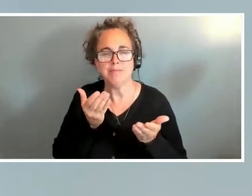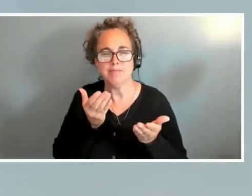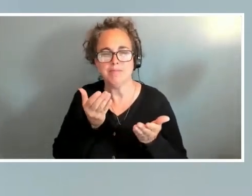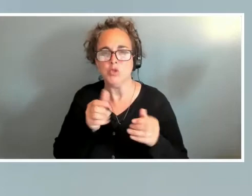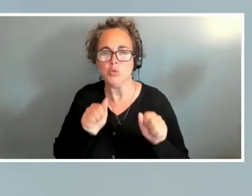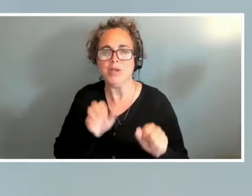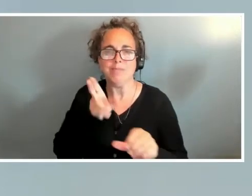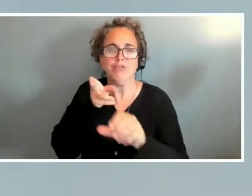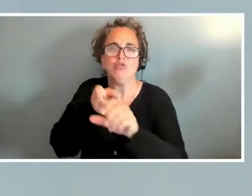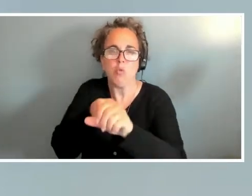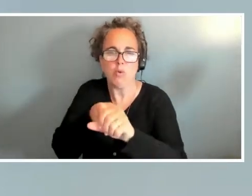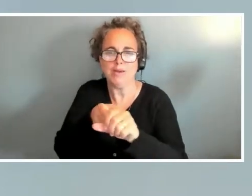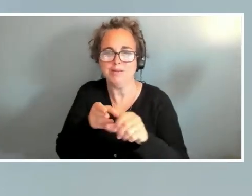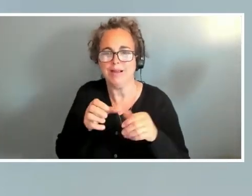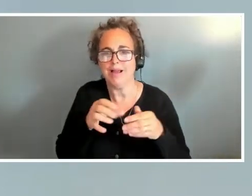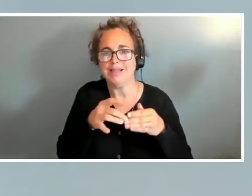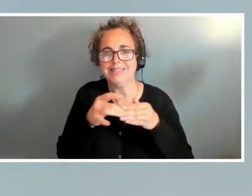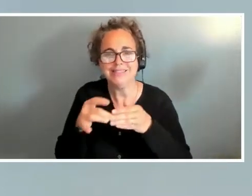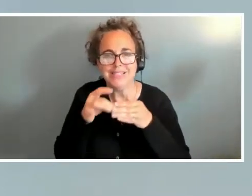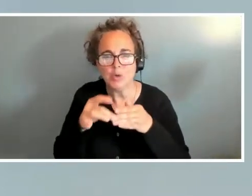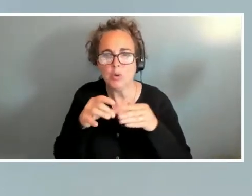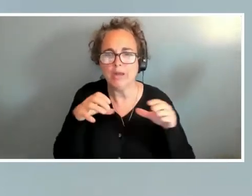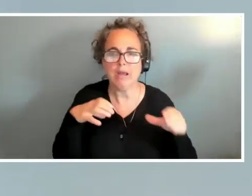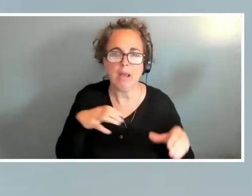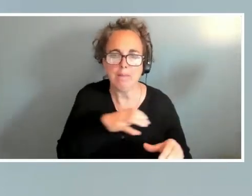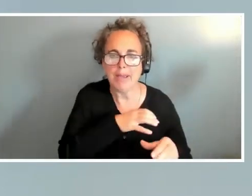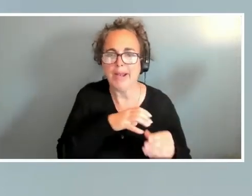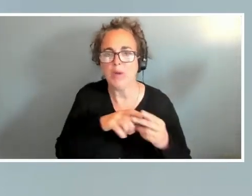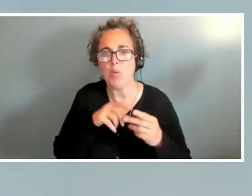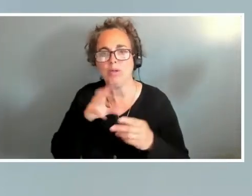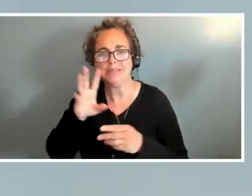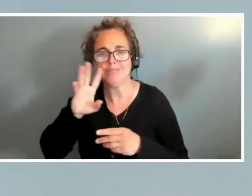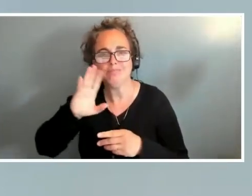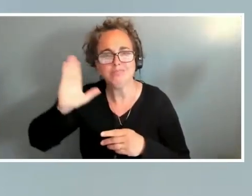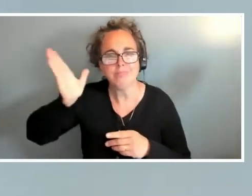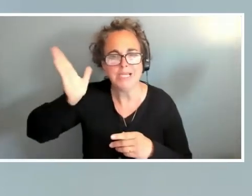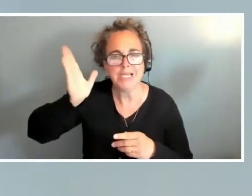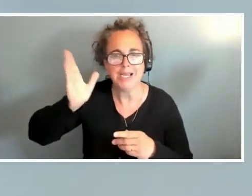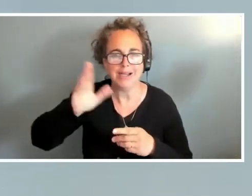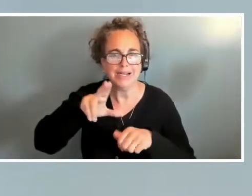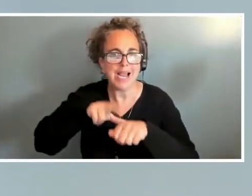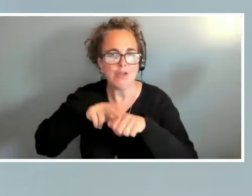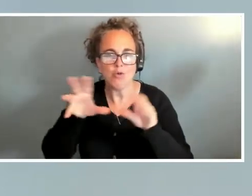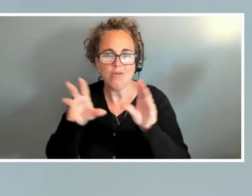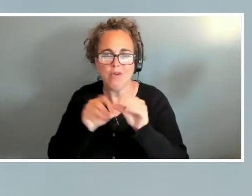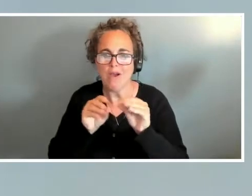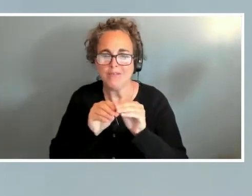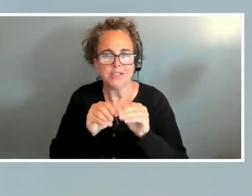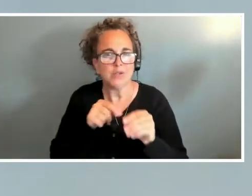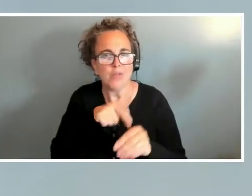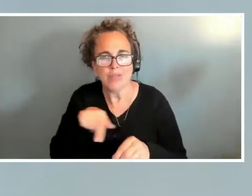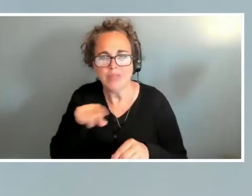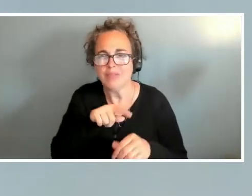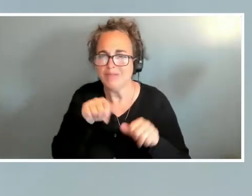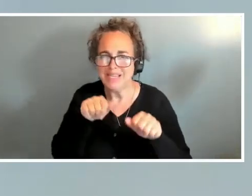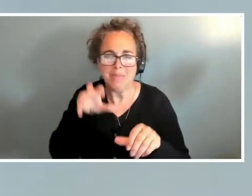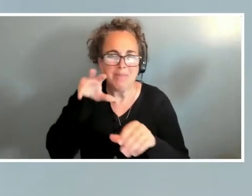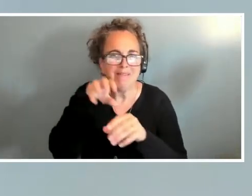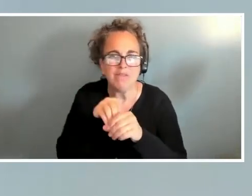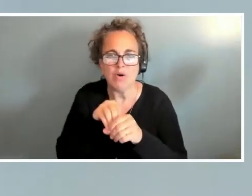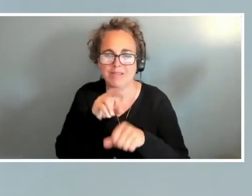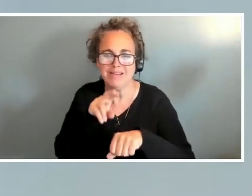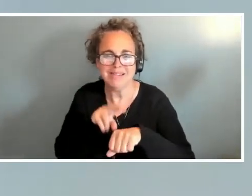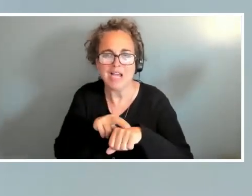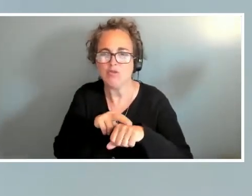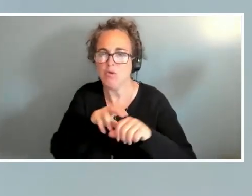steering committees or advisory councils, to speaking at national conferences, to wedge our way into the national conversations that